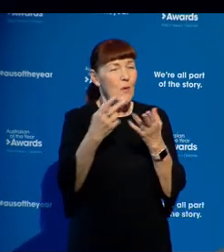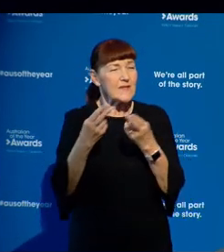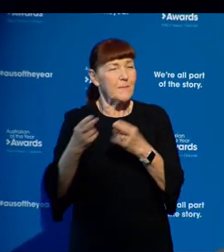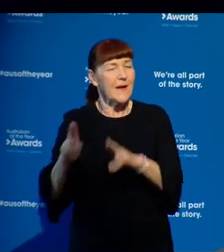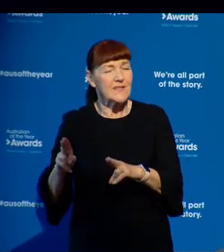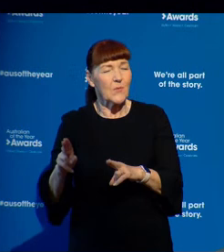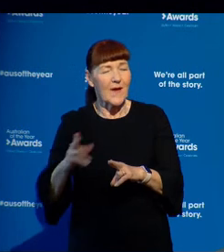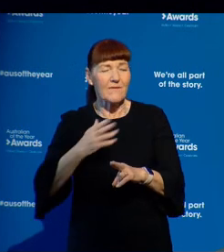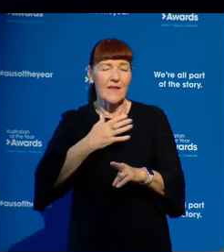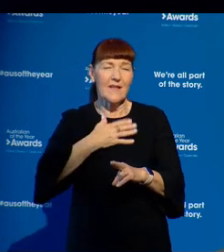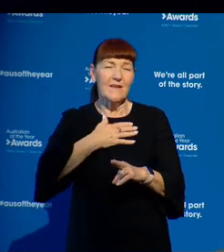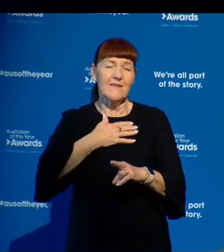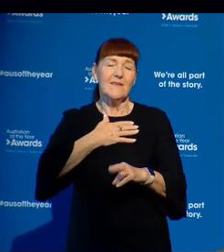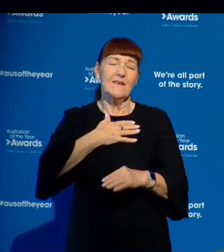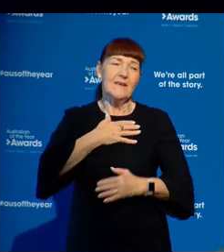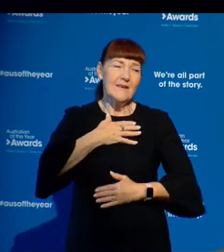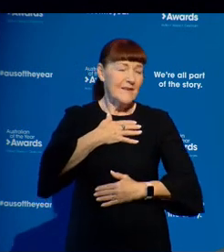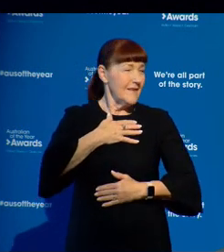so.